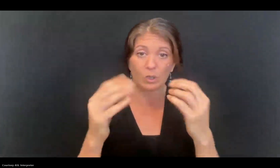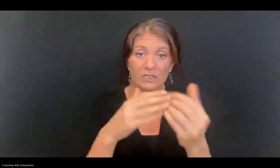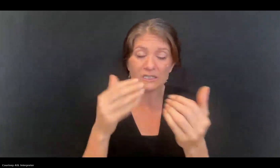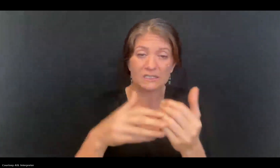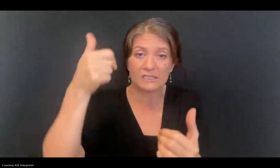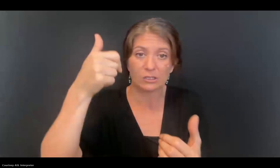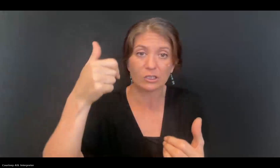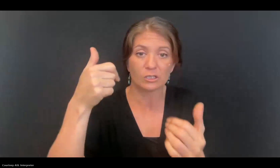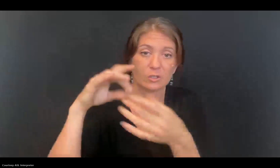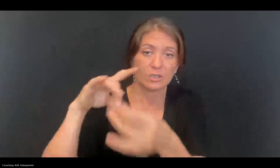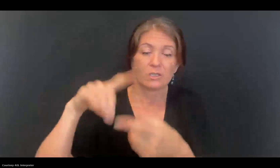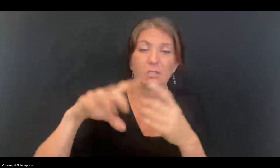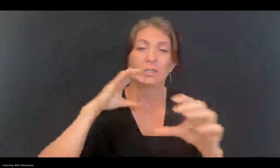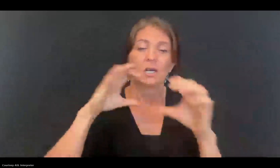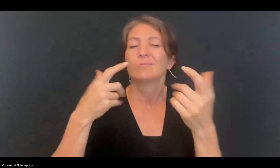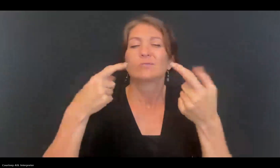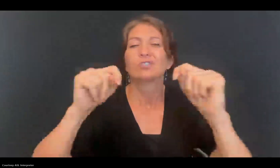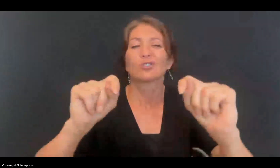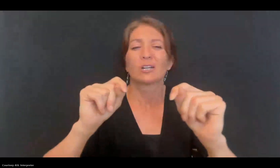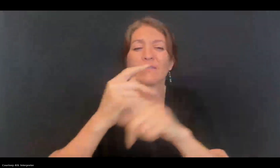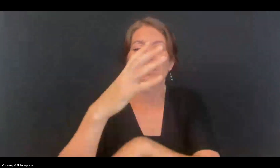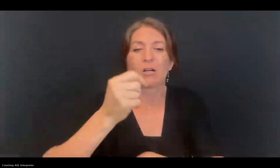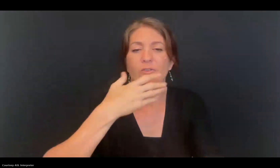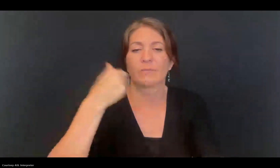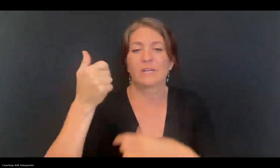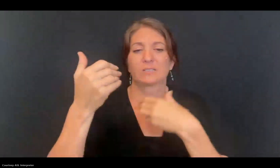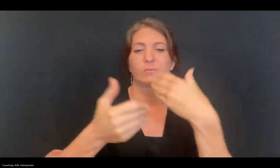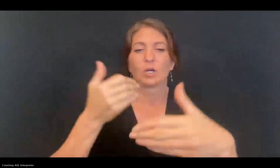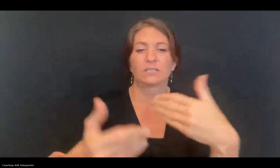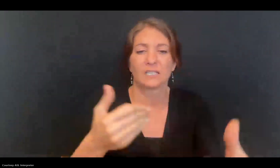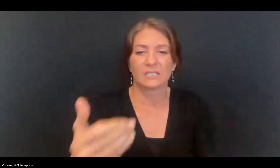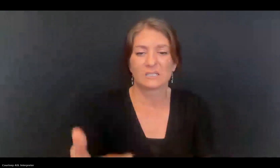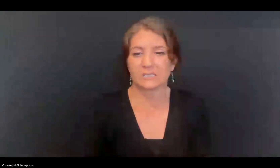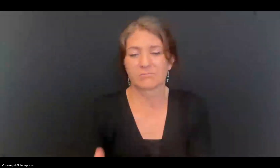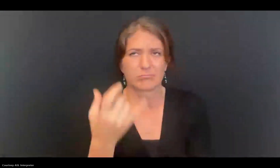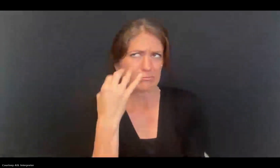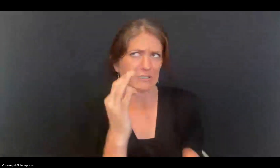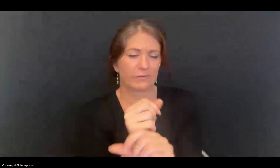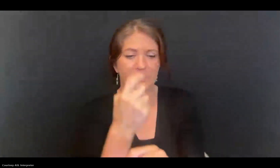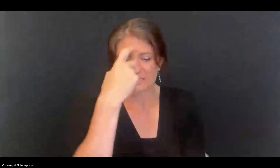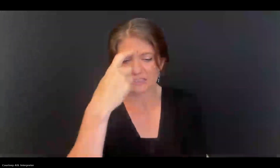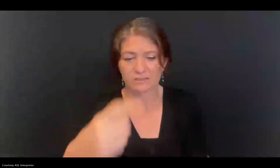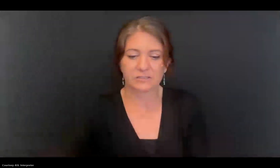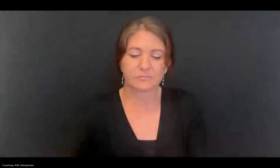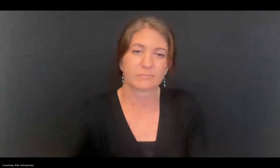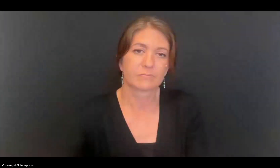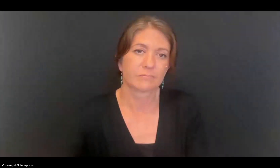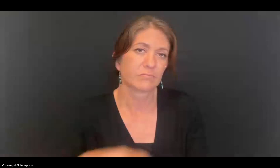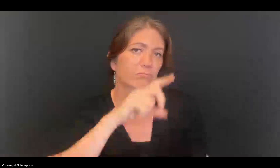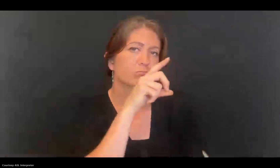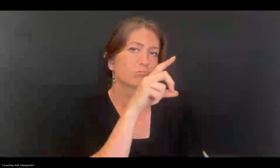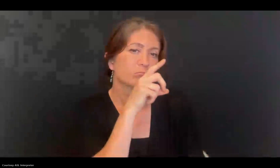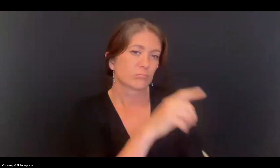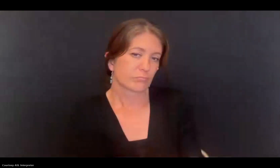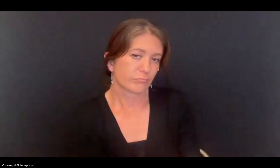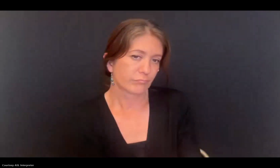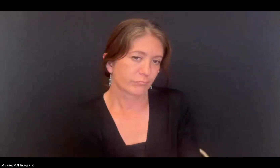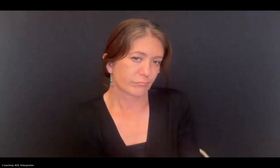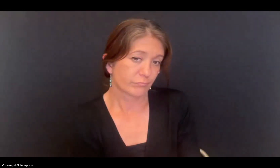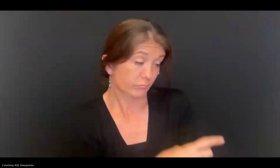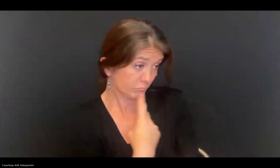communication wise. I'm just trying to figure out what the best process is, if that makes sense. Sure. And did you say that you